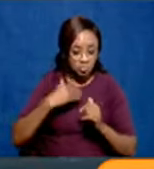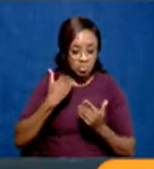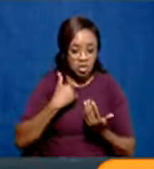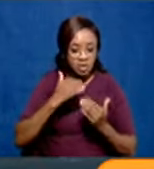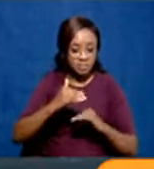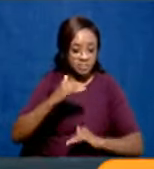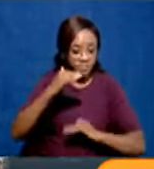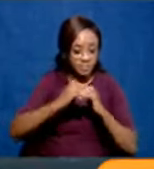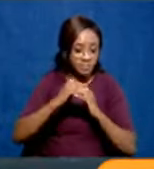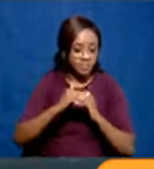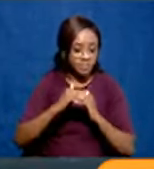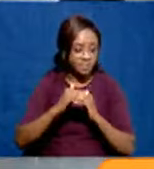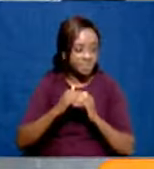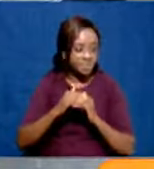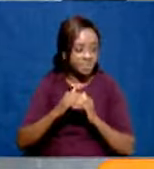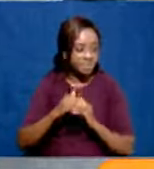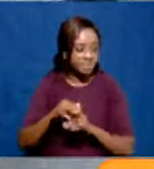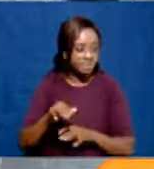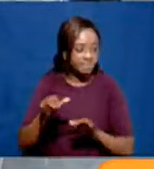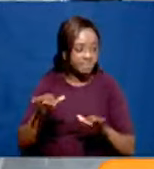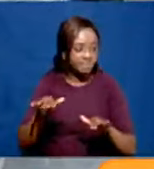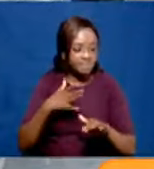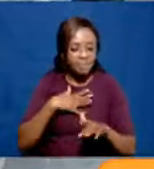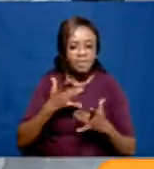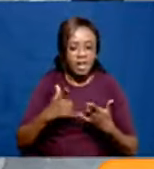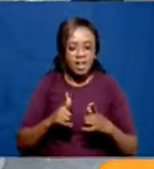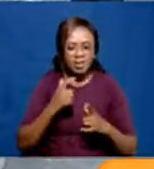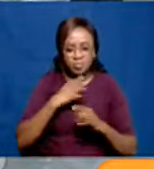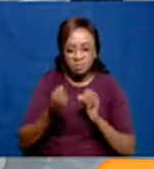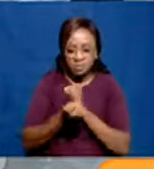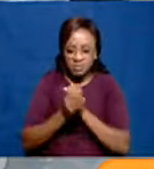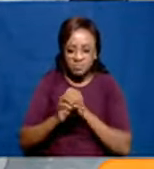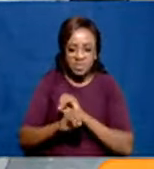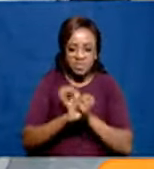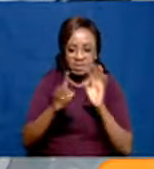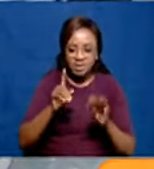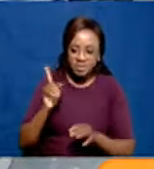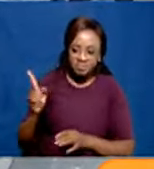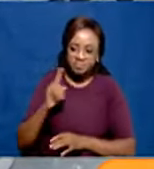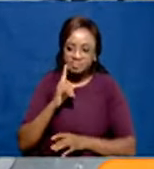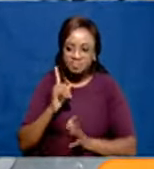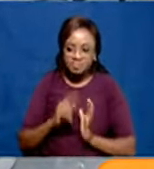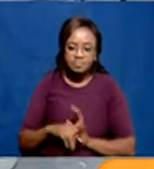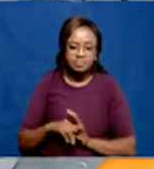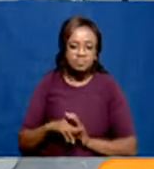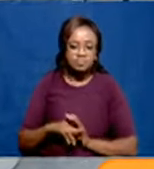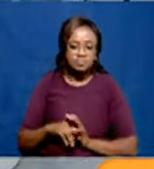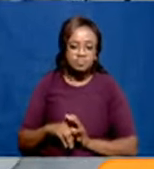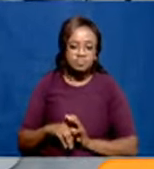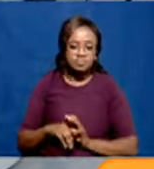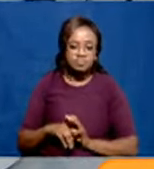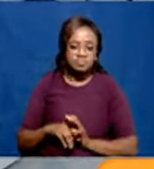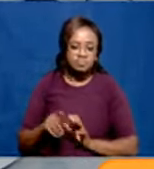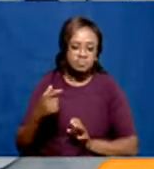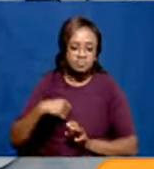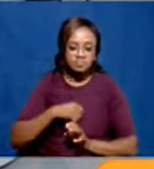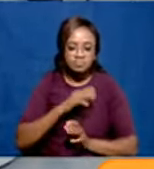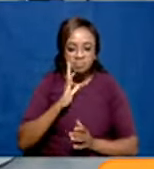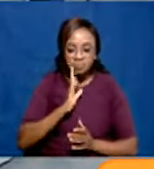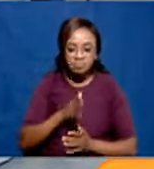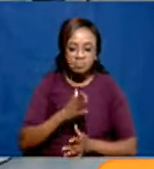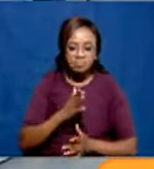base let is? Let me clarify this, if you'll allow me. I want to clarify this. I said that it is going to definitely